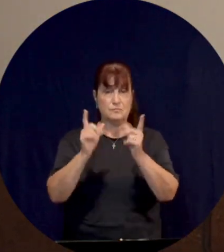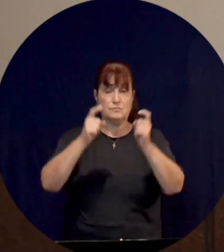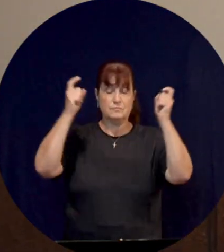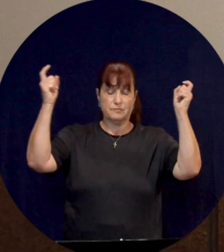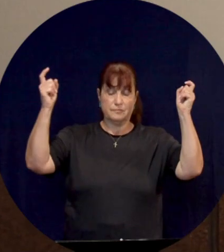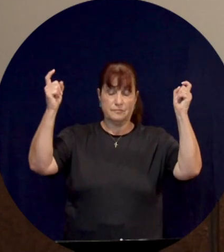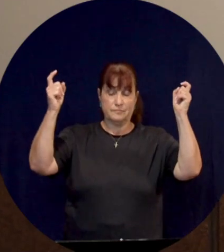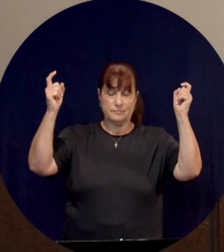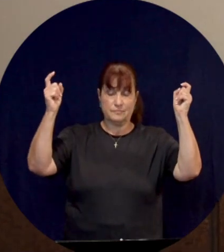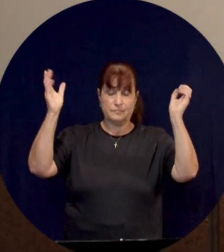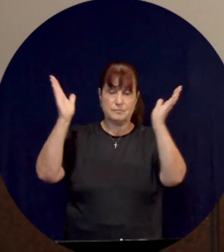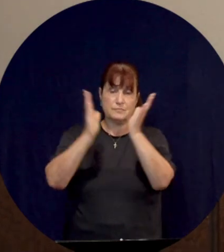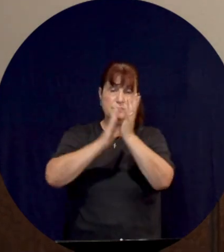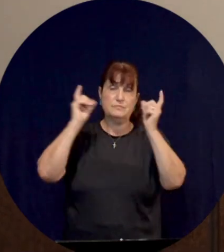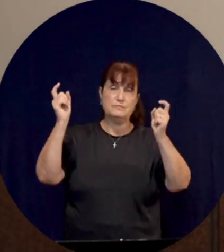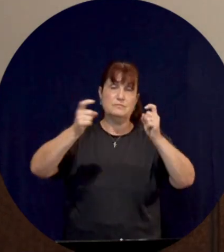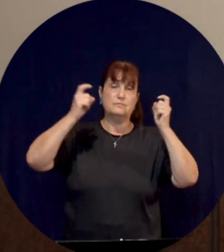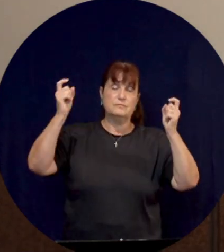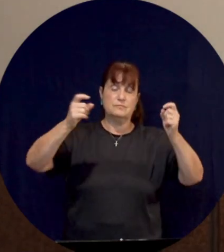Alleluia,